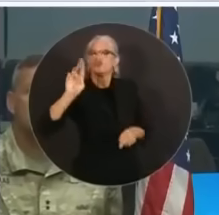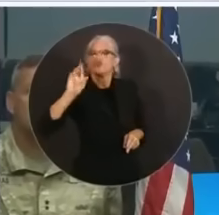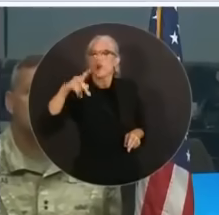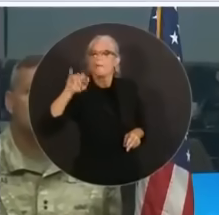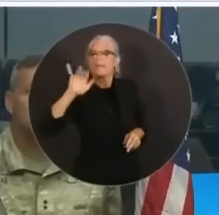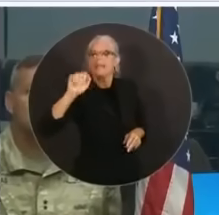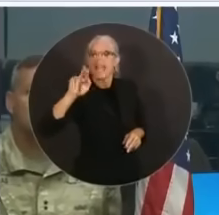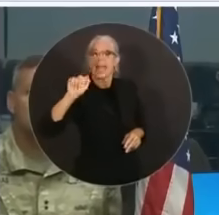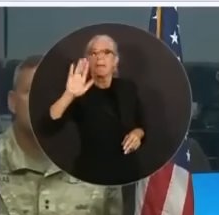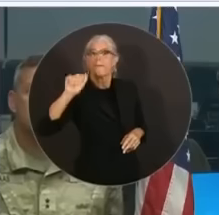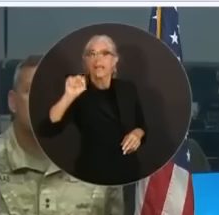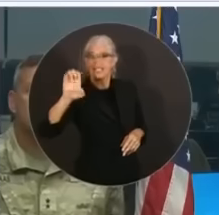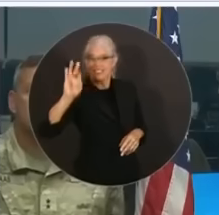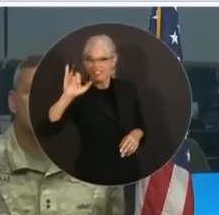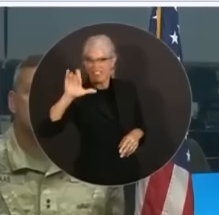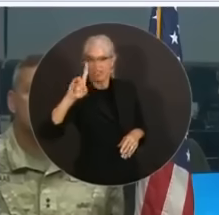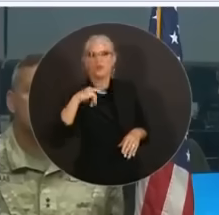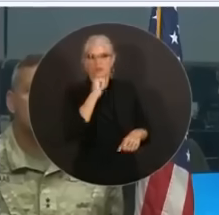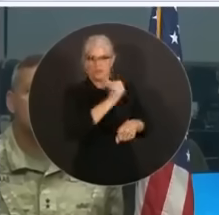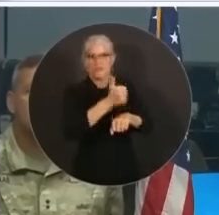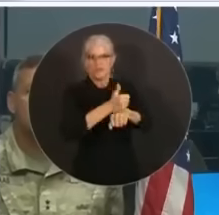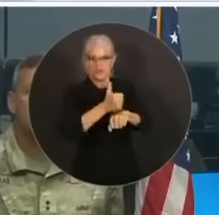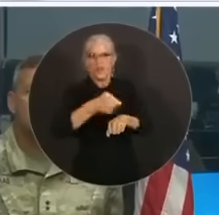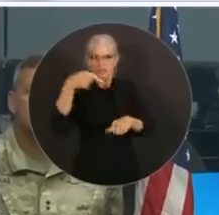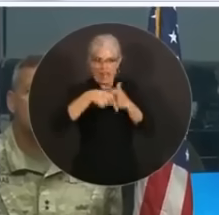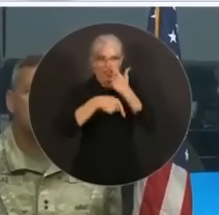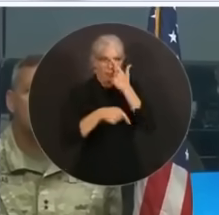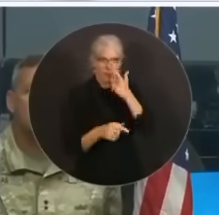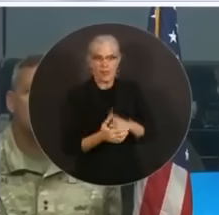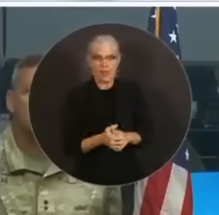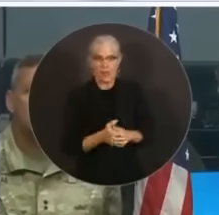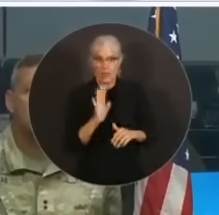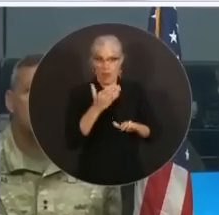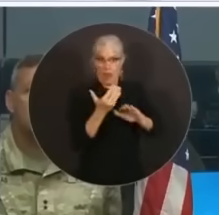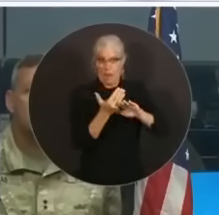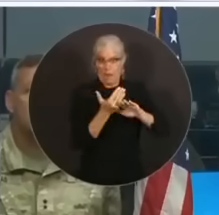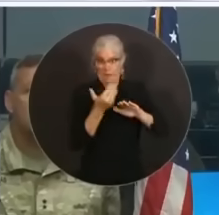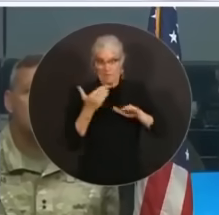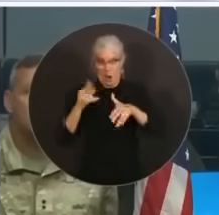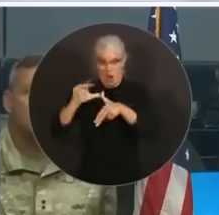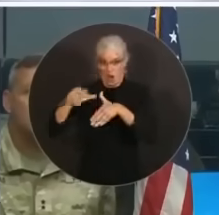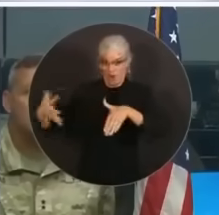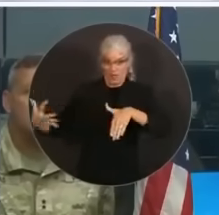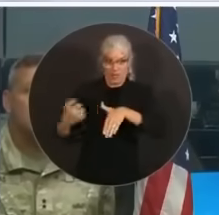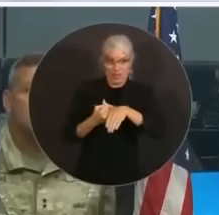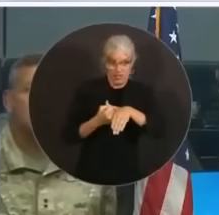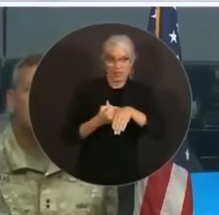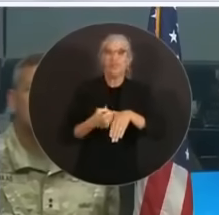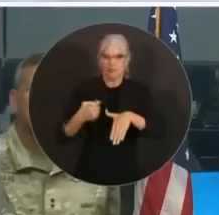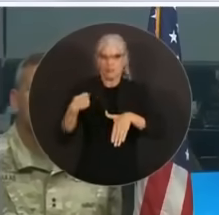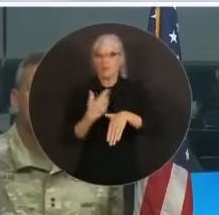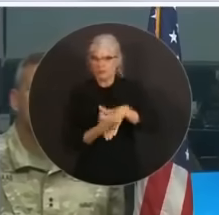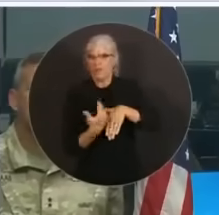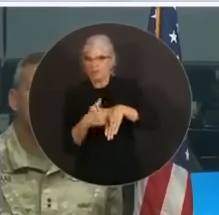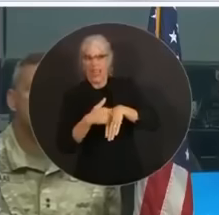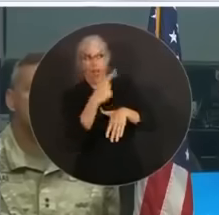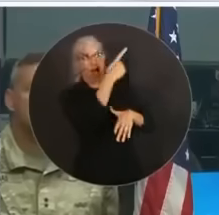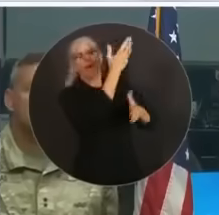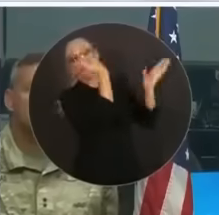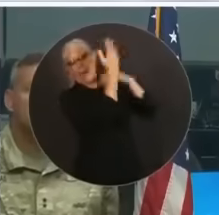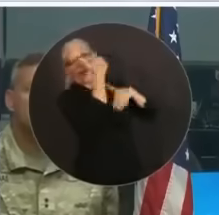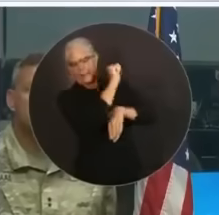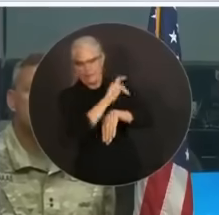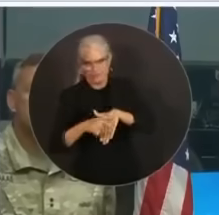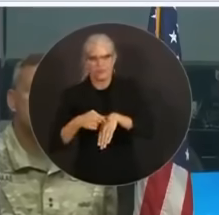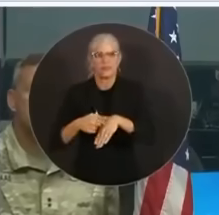operations, but any post-landfall first responding operations. So we have